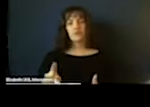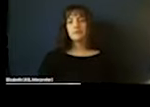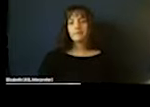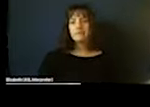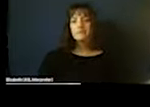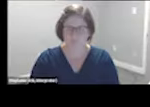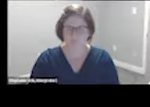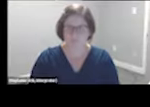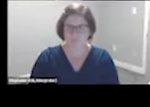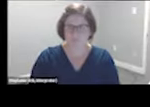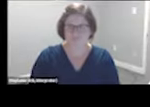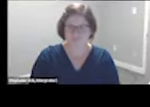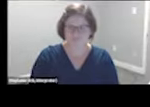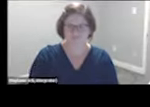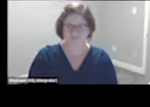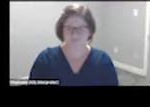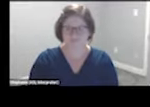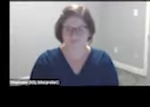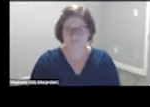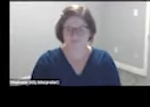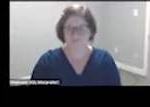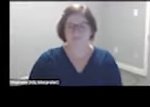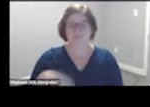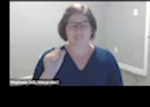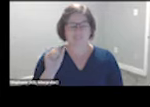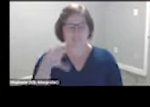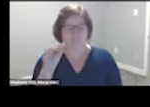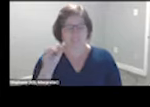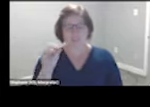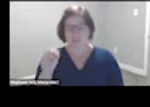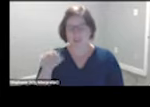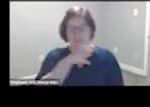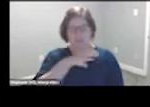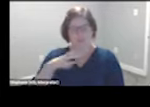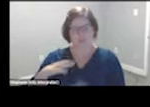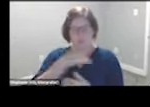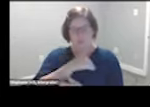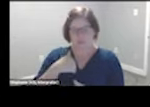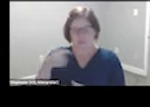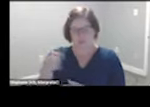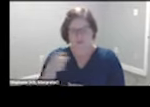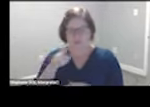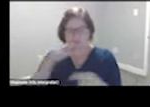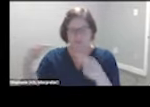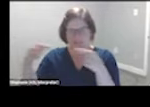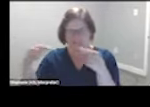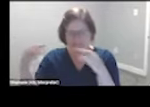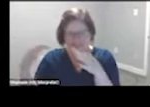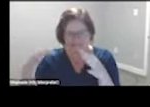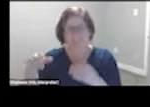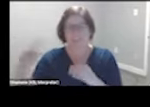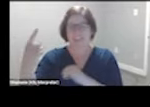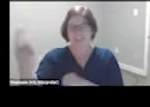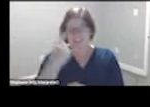laid back. And so they just debating. So one of the committee members came to me and then check it out if I really want to be an